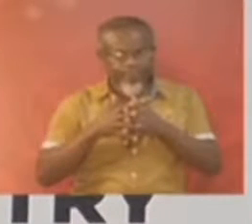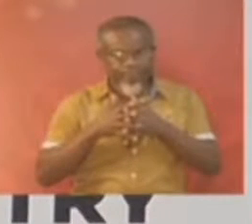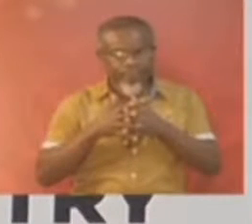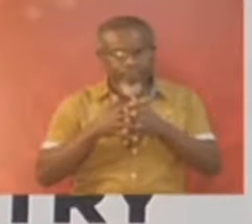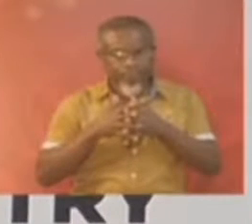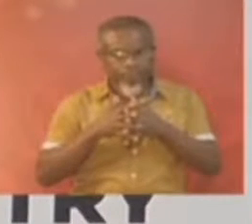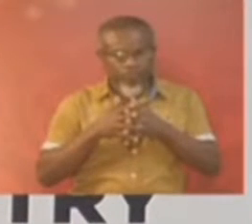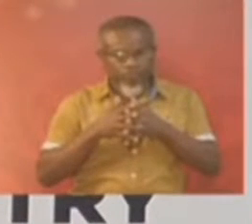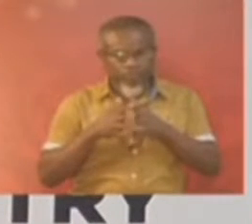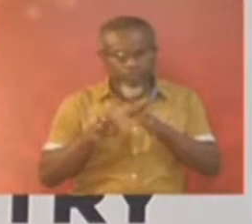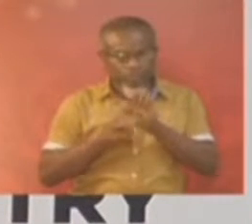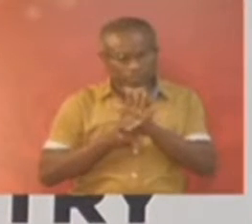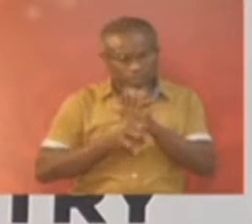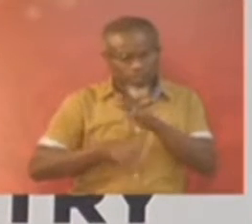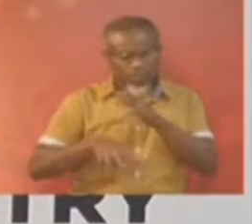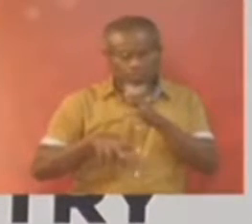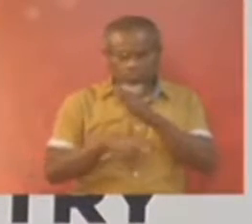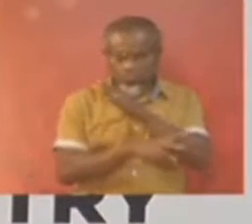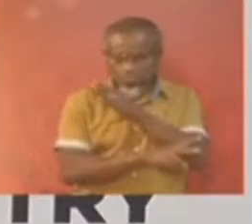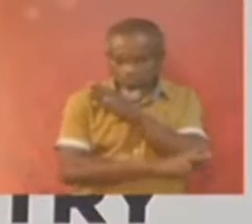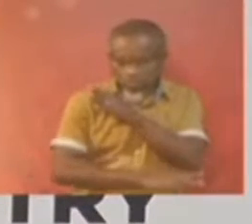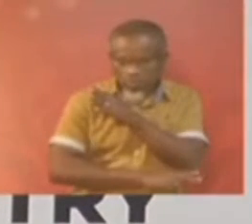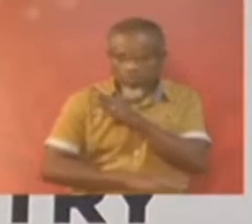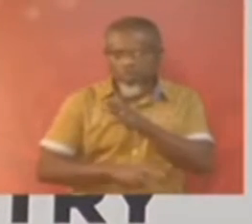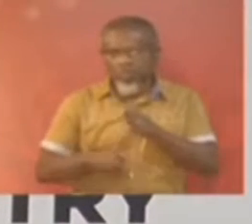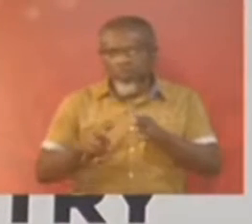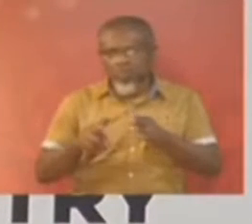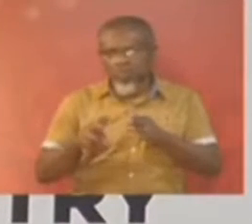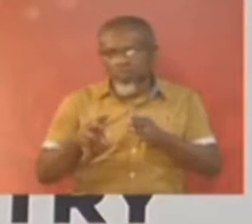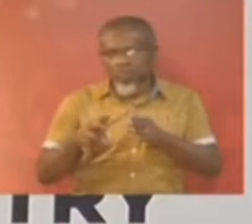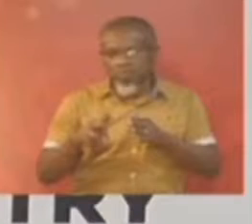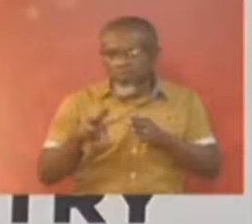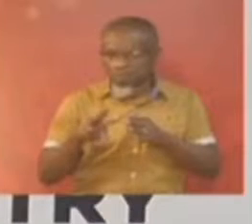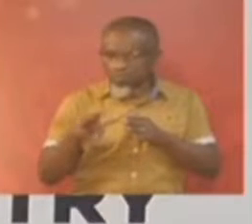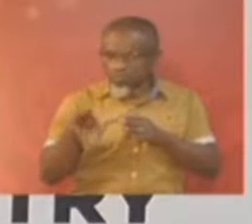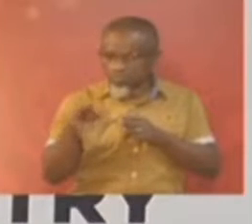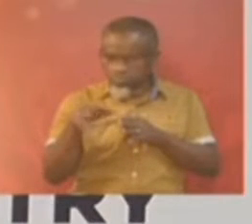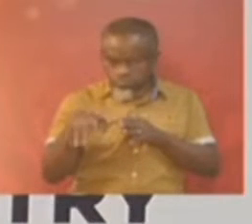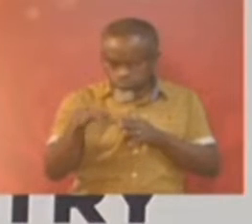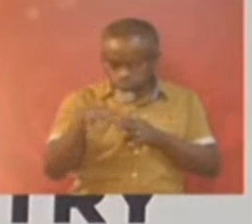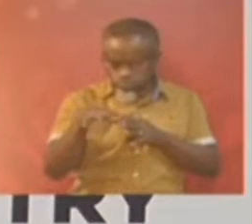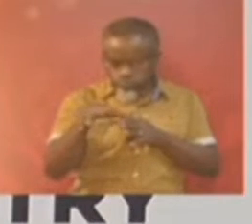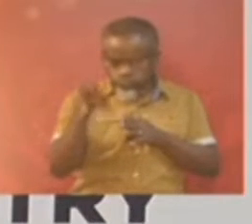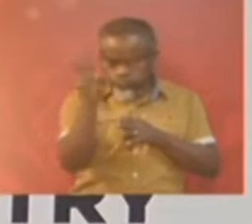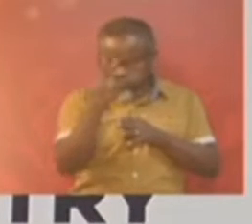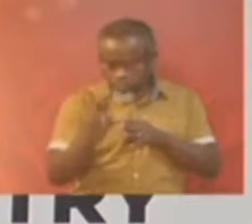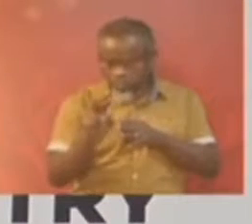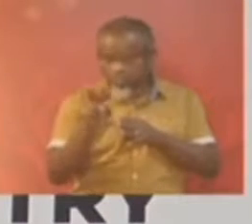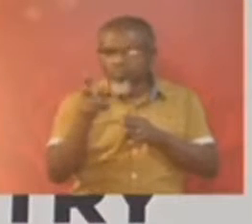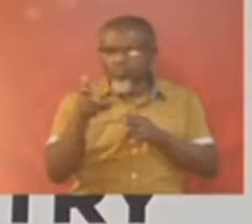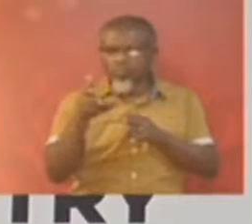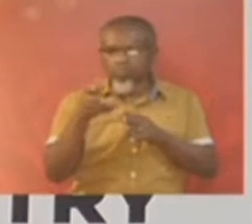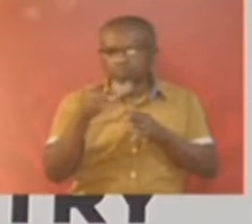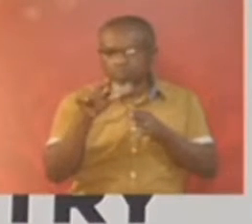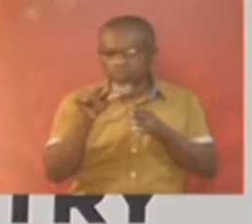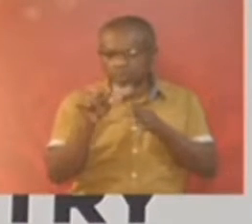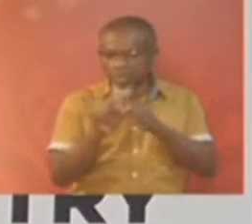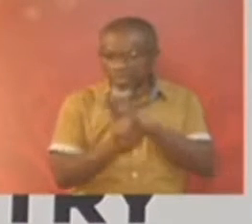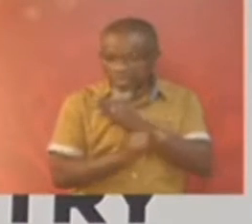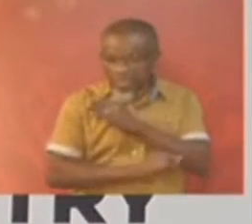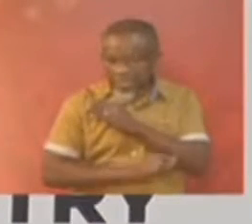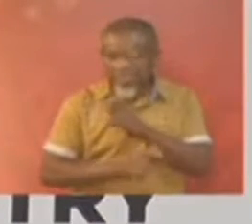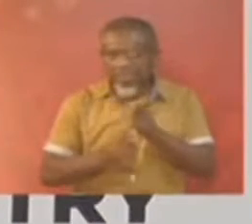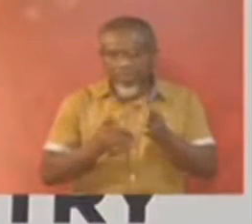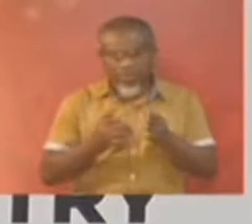to COVID-19, but we are so close to other territories. We are virtually 7 miles away from those areas. Persons can